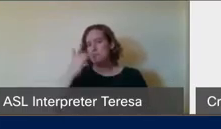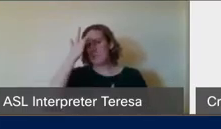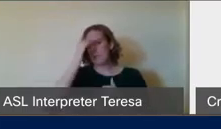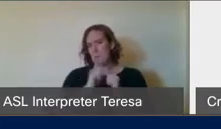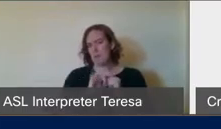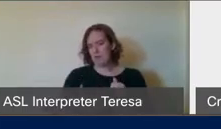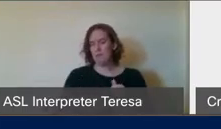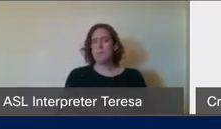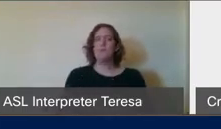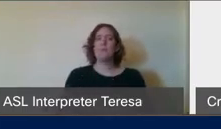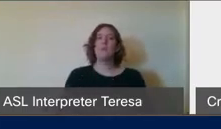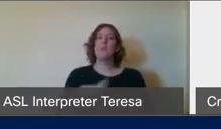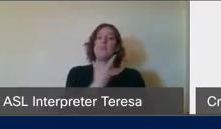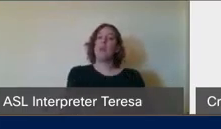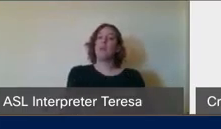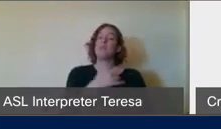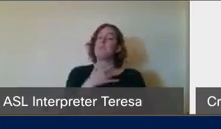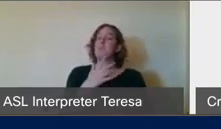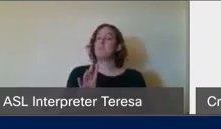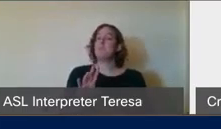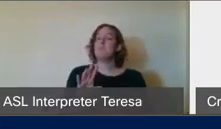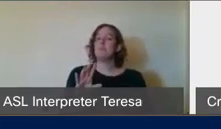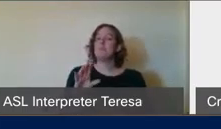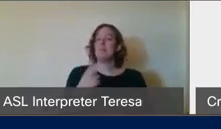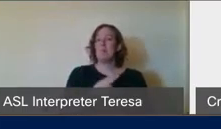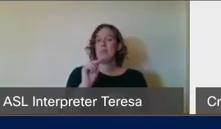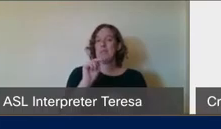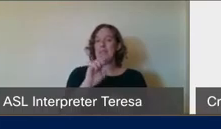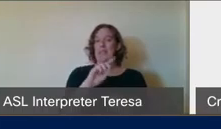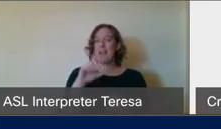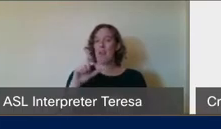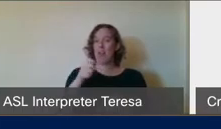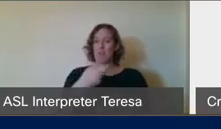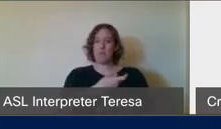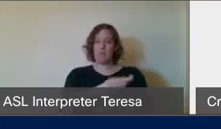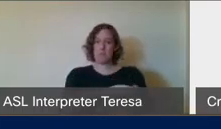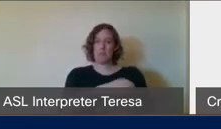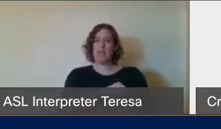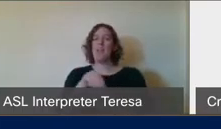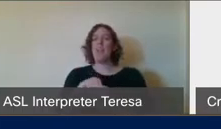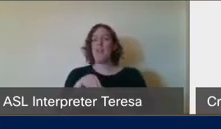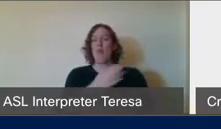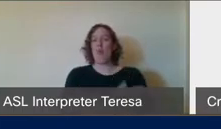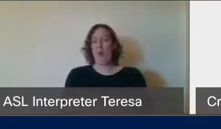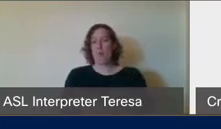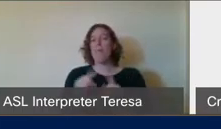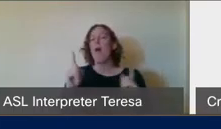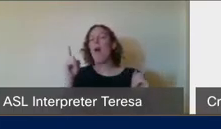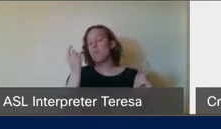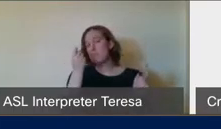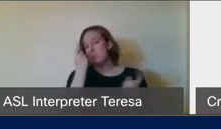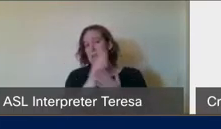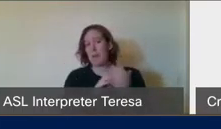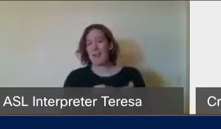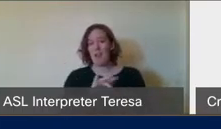Vaccines are typically given by needle injection in the arm. However, some can be taken by mouth